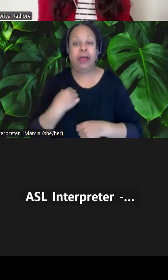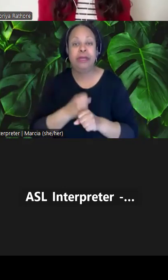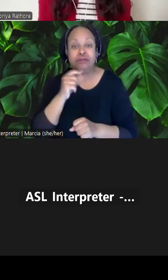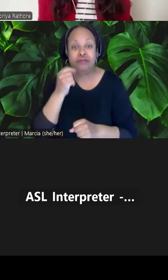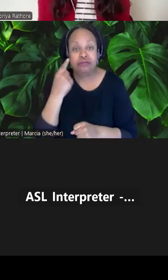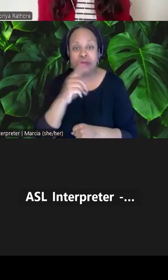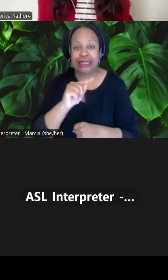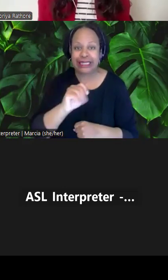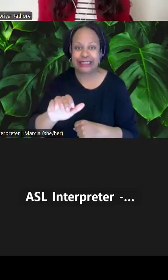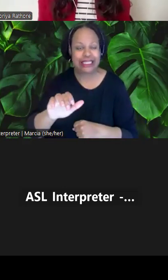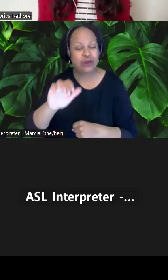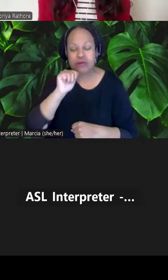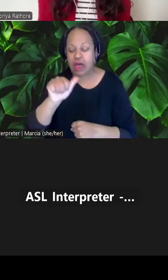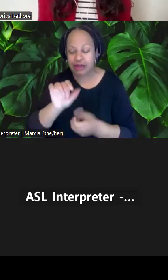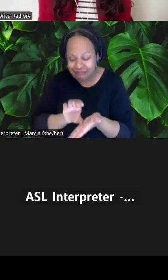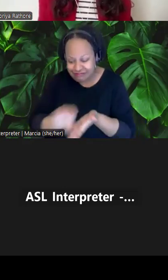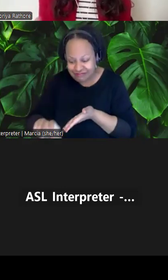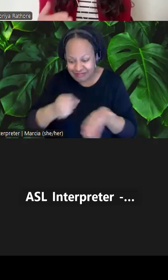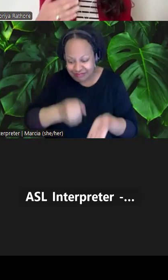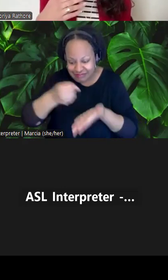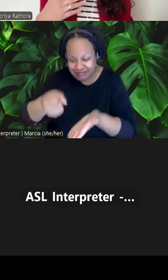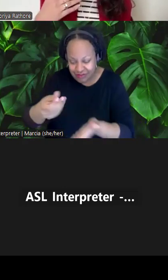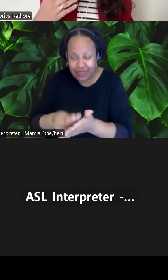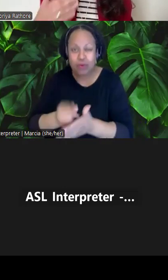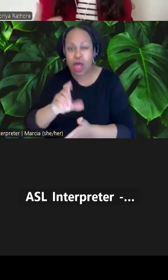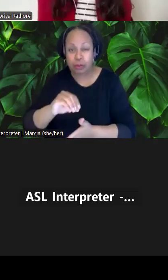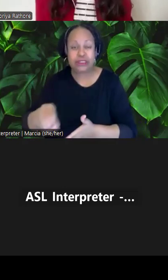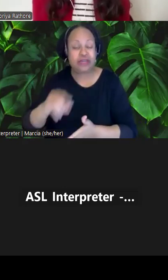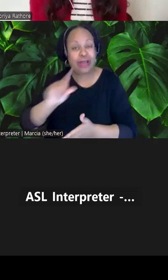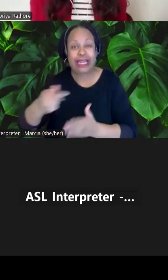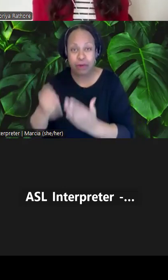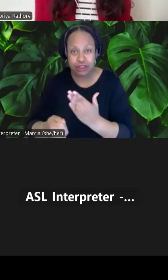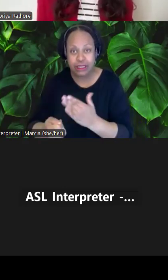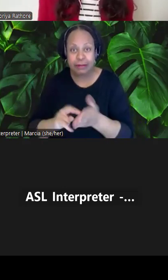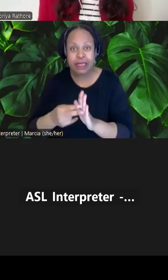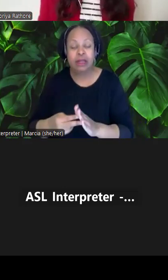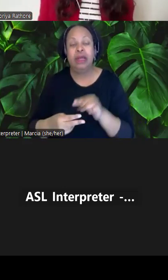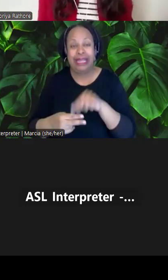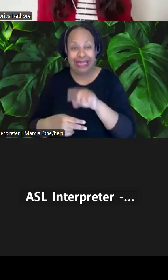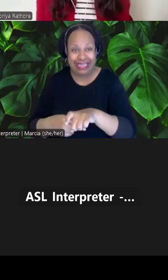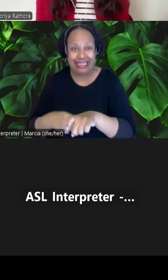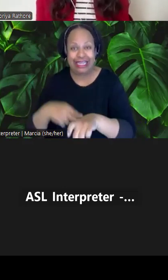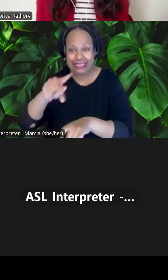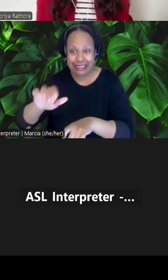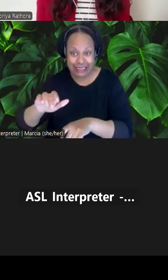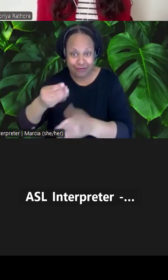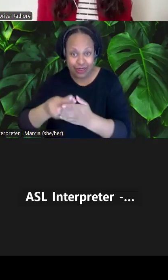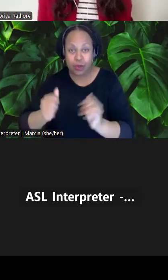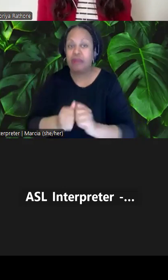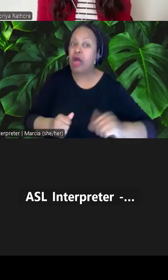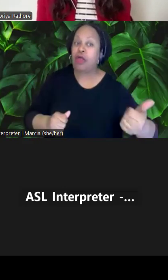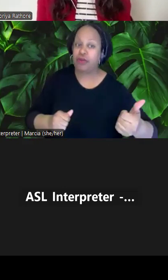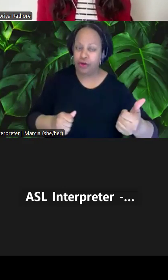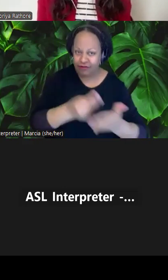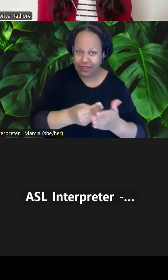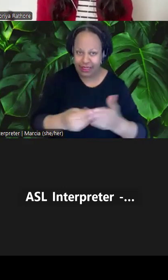100% of any project. That means that you need at least one other revenue source that is helping you to fund your project. It can